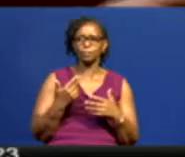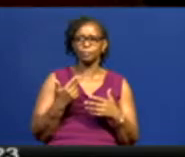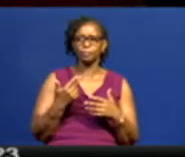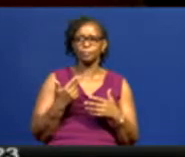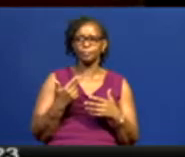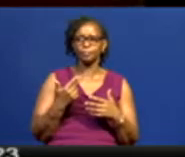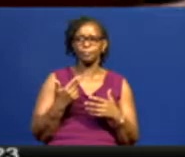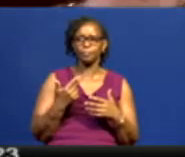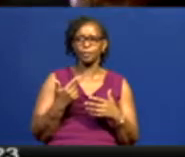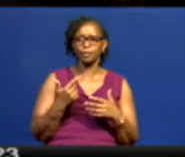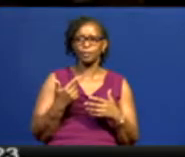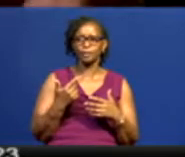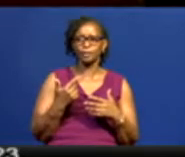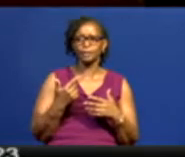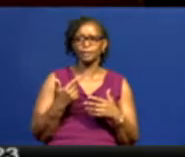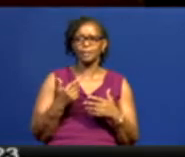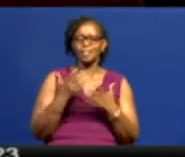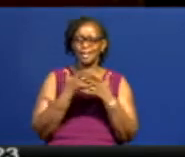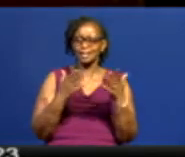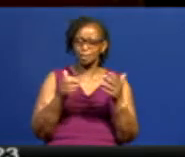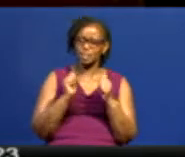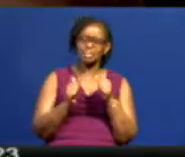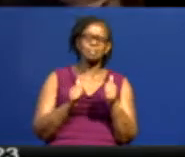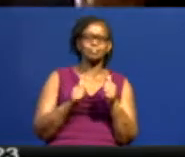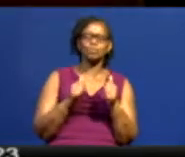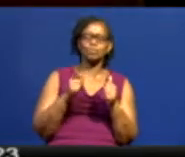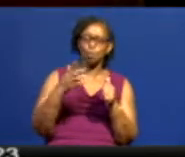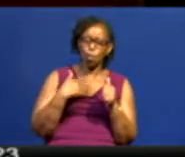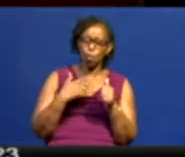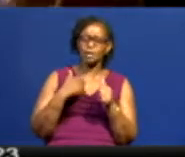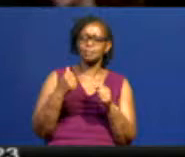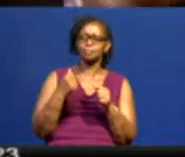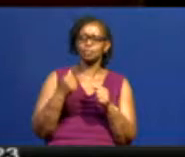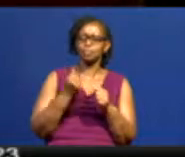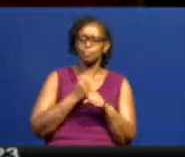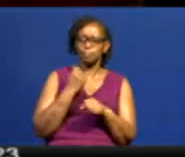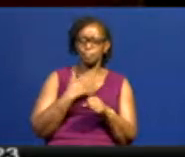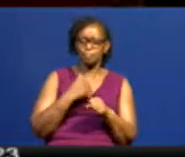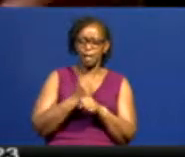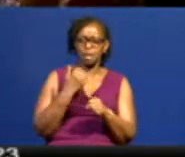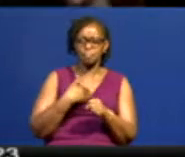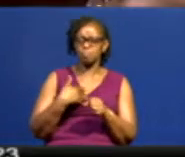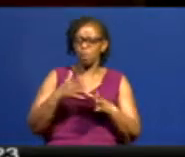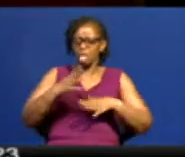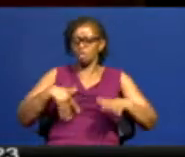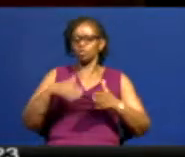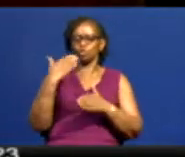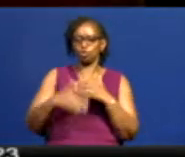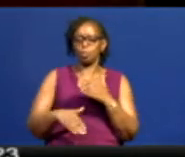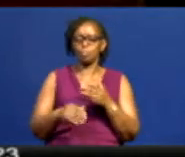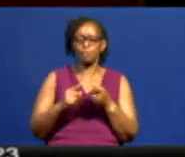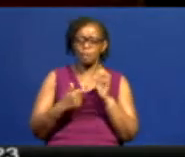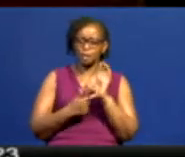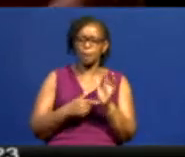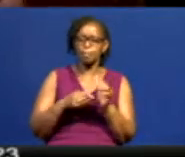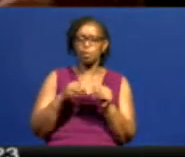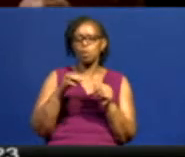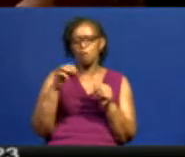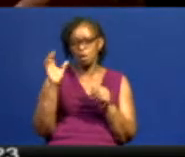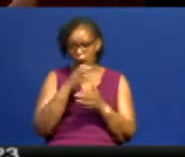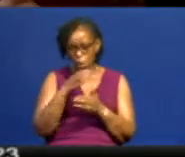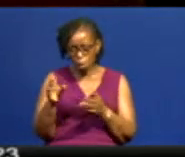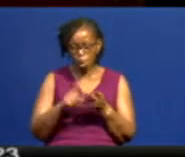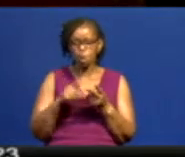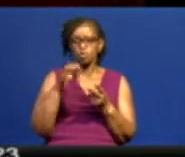are harmful, so that you discourage their consumption. For example, alcohol, tobacco, gaming. But we have seen over